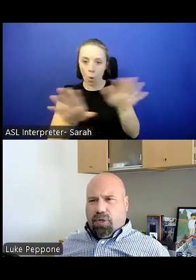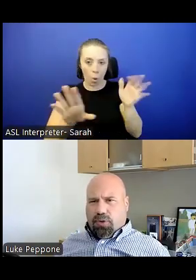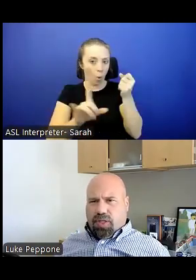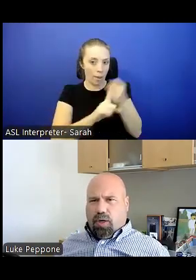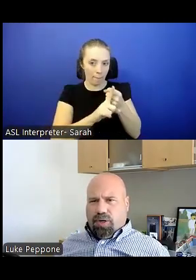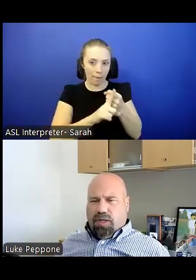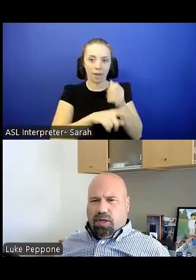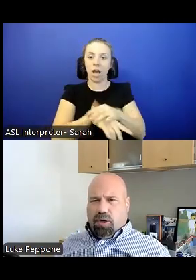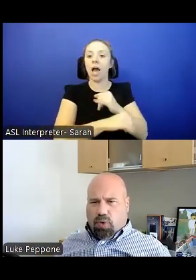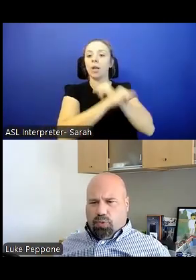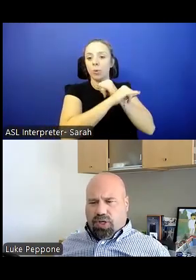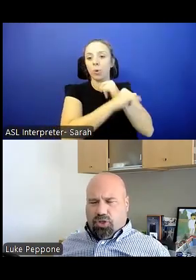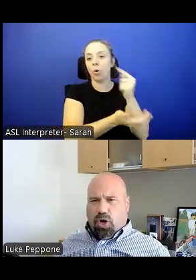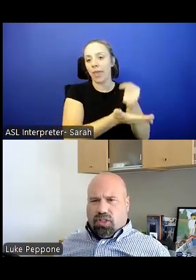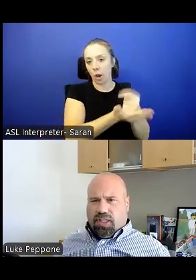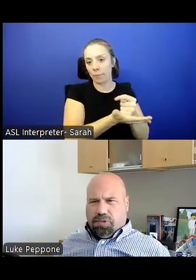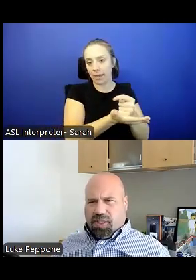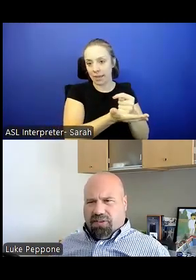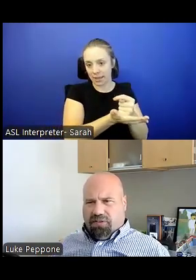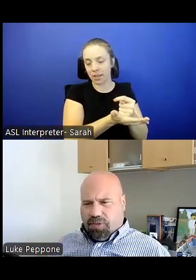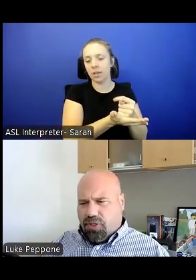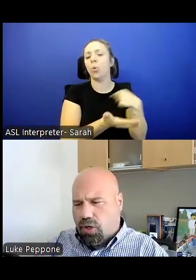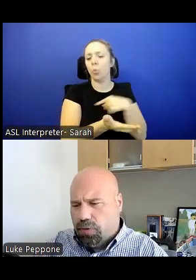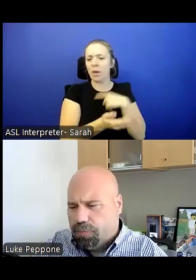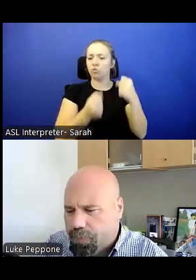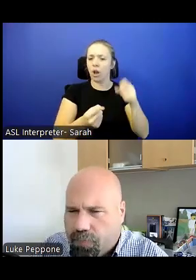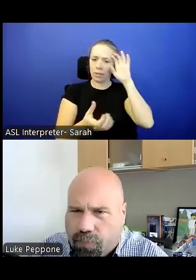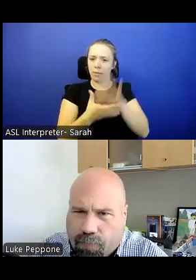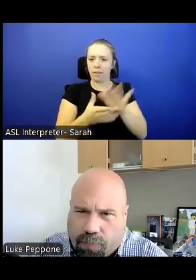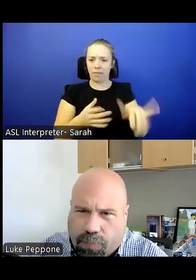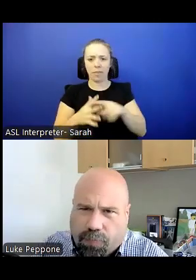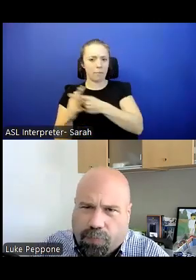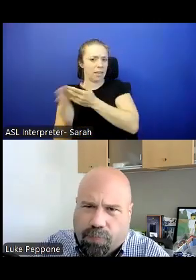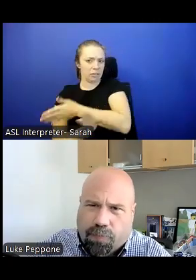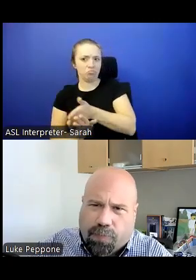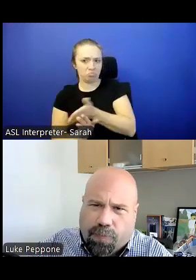on immunotherapy, which we strongly believe from the start.